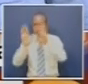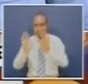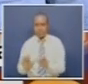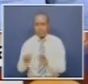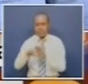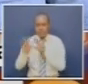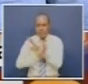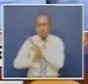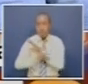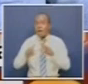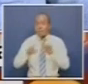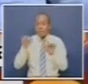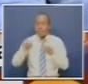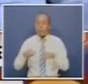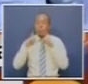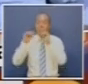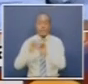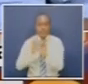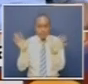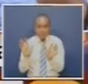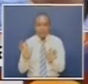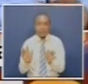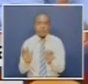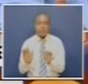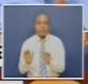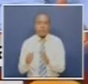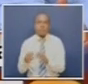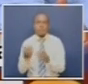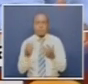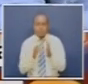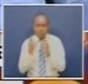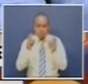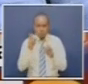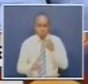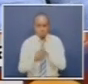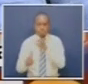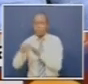country. But I can tell you for a fact that passions must play out politically.